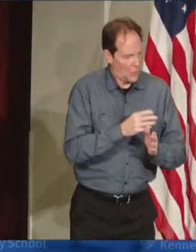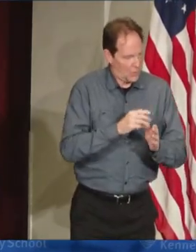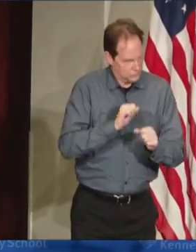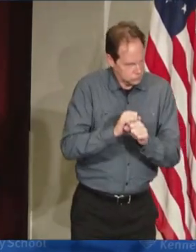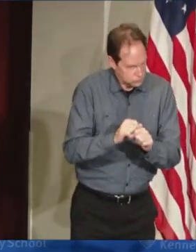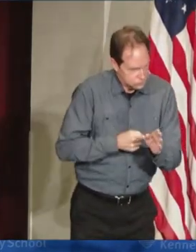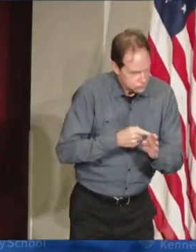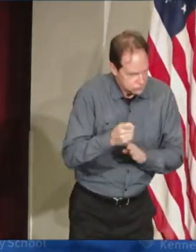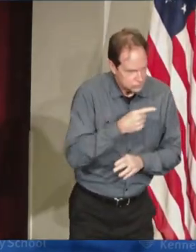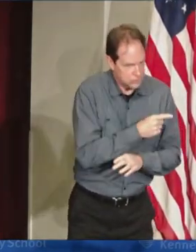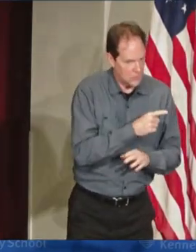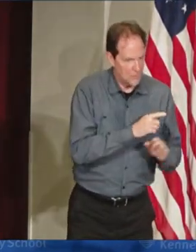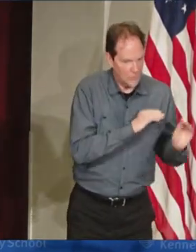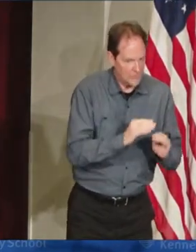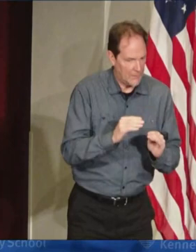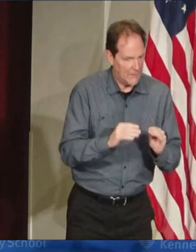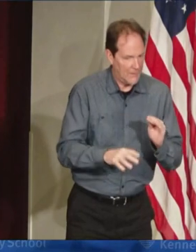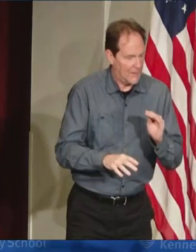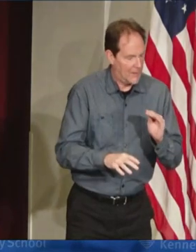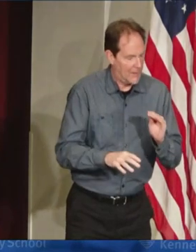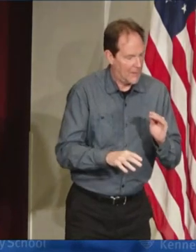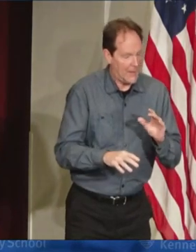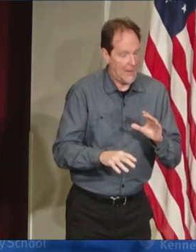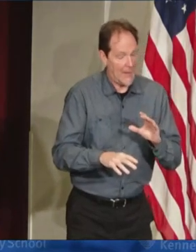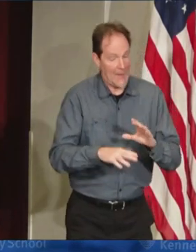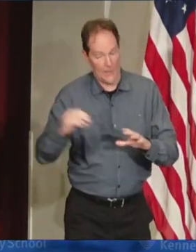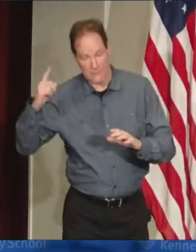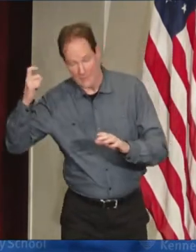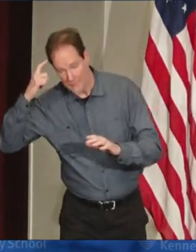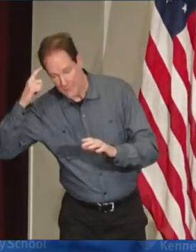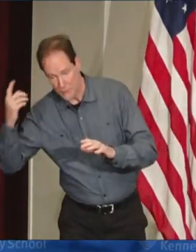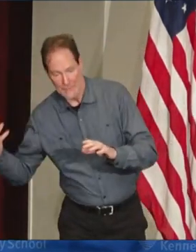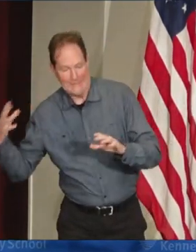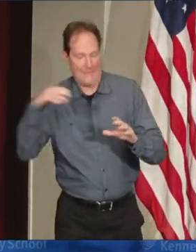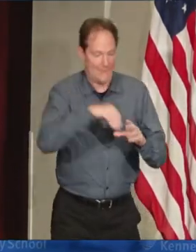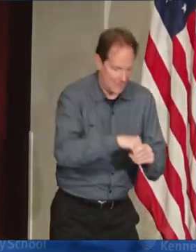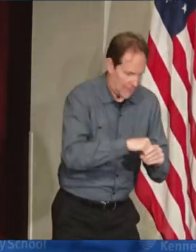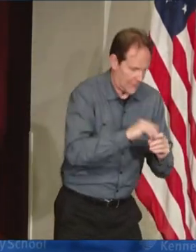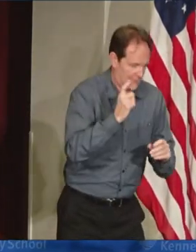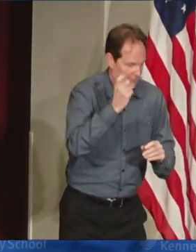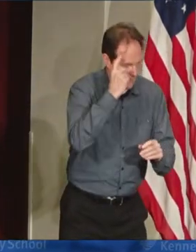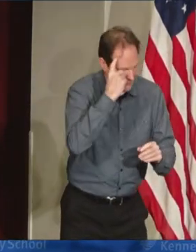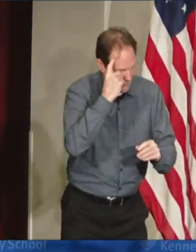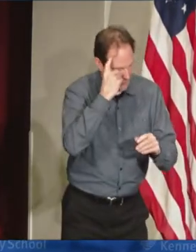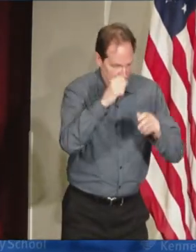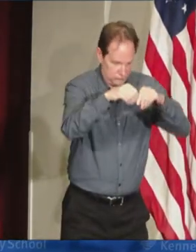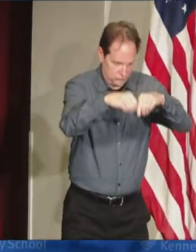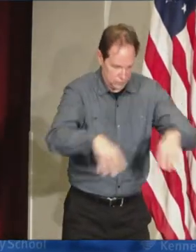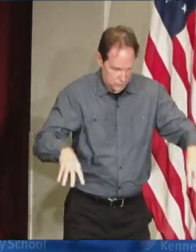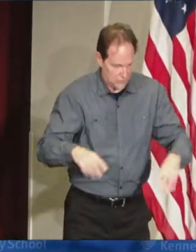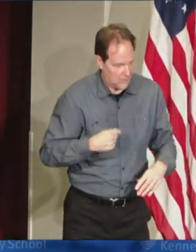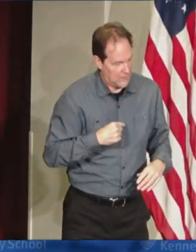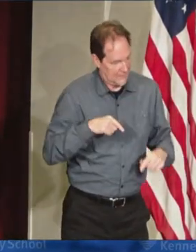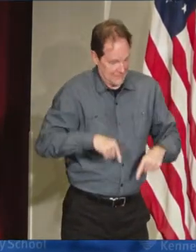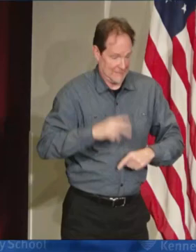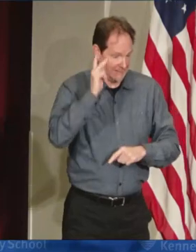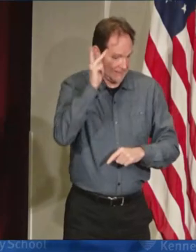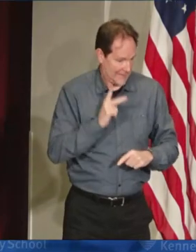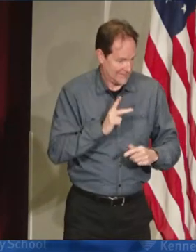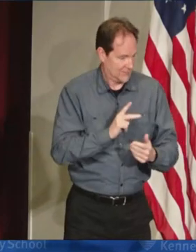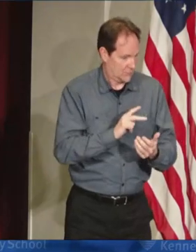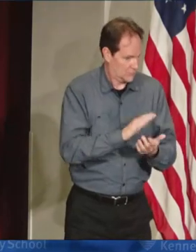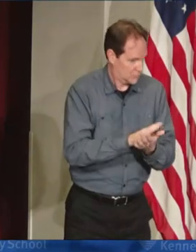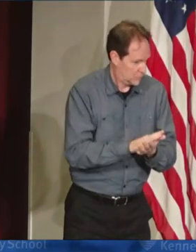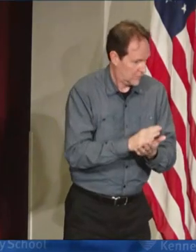moved from outside of government to inside of government. And I want to, particularly at the Kennedy School, ask you to reflect on, you know, are there examples of